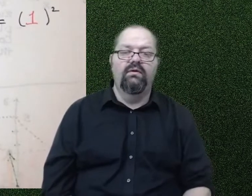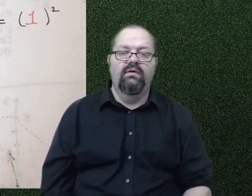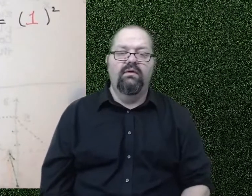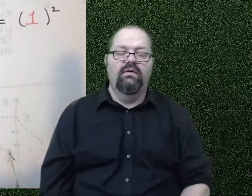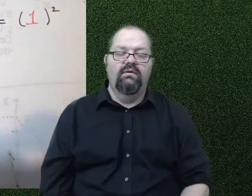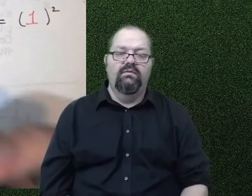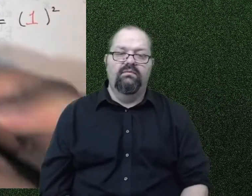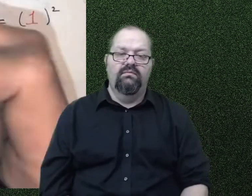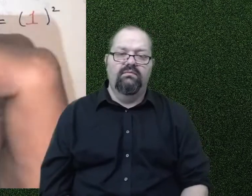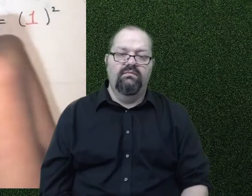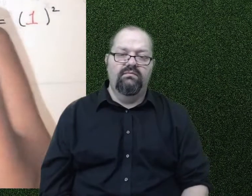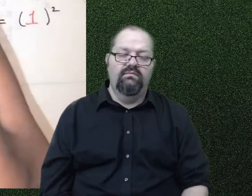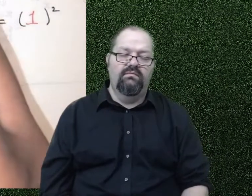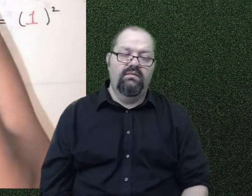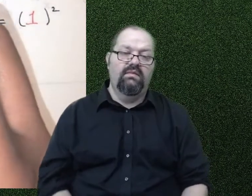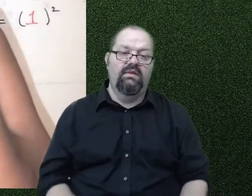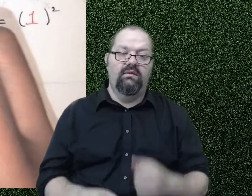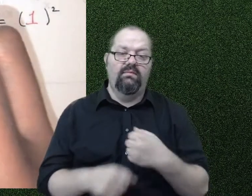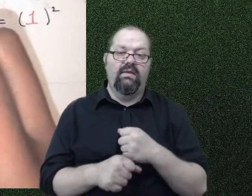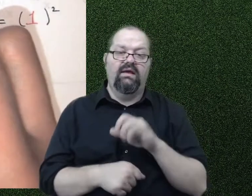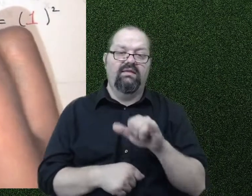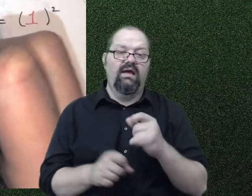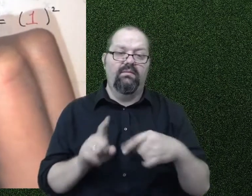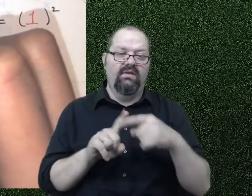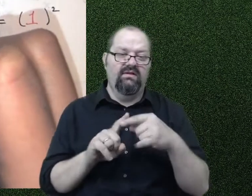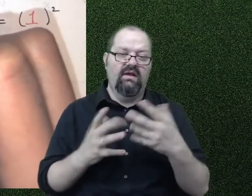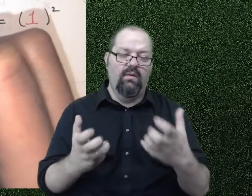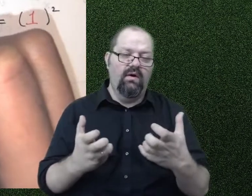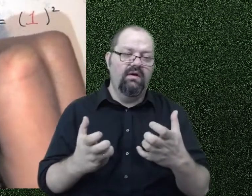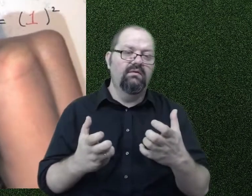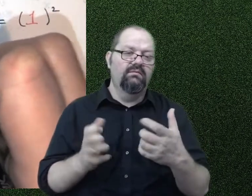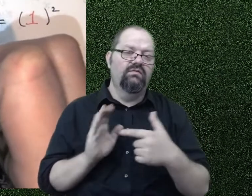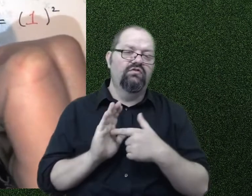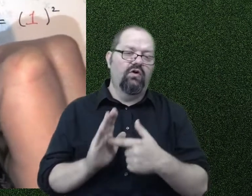So we make that a plus. I just wanted to show you an example where that would happen.